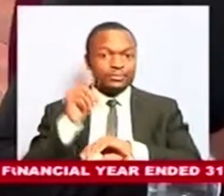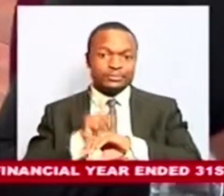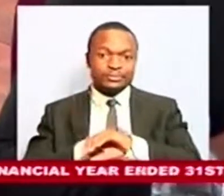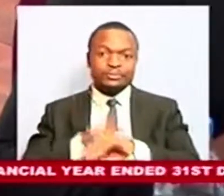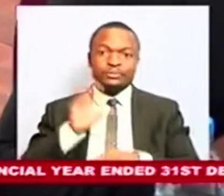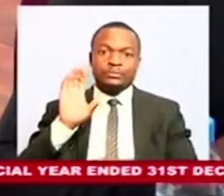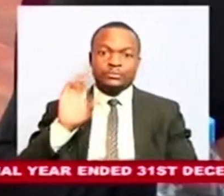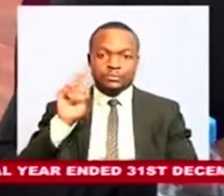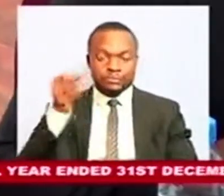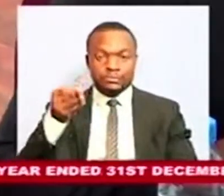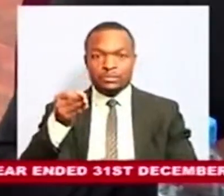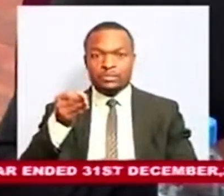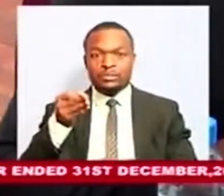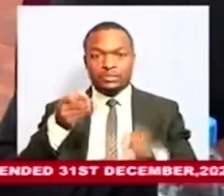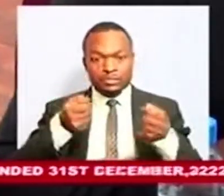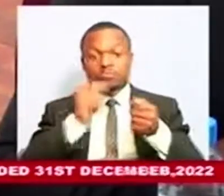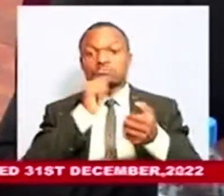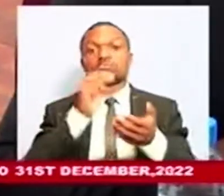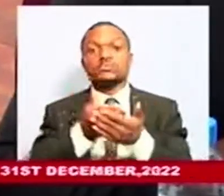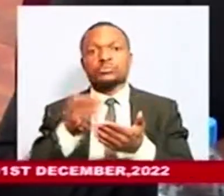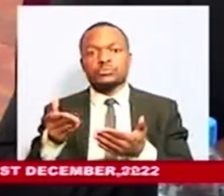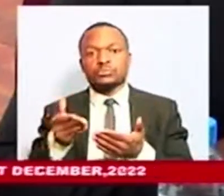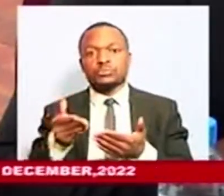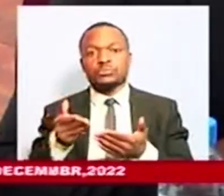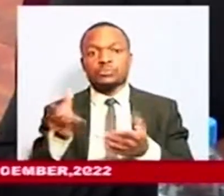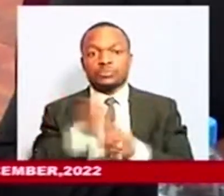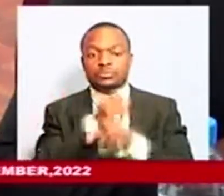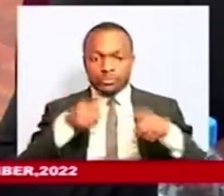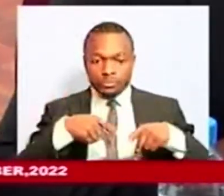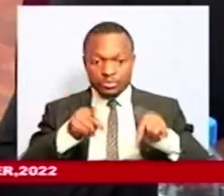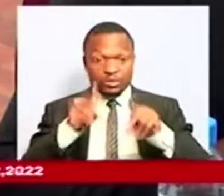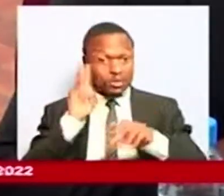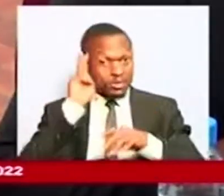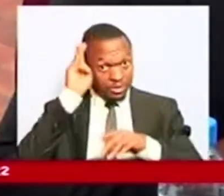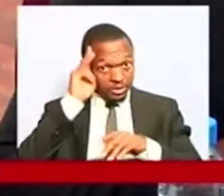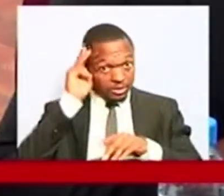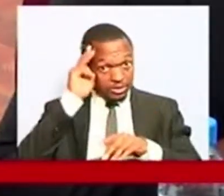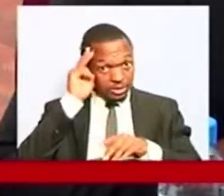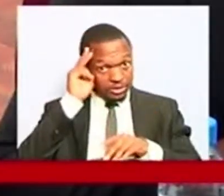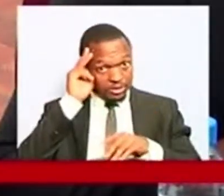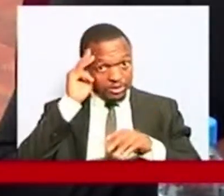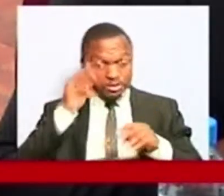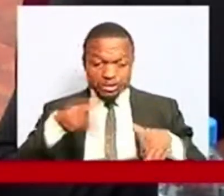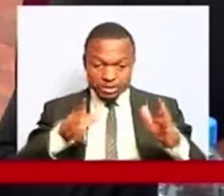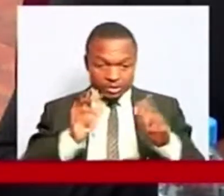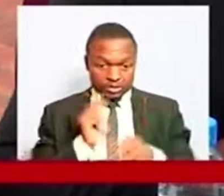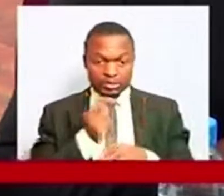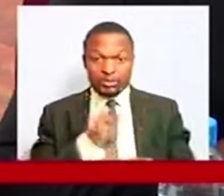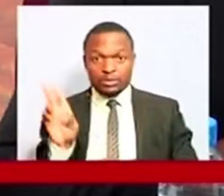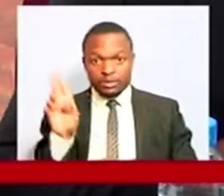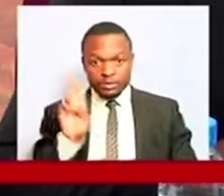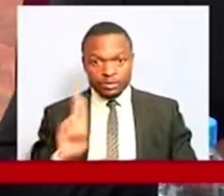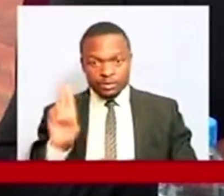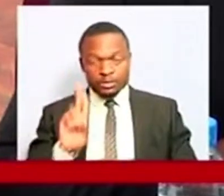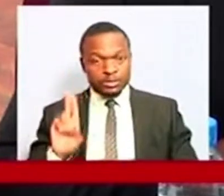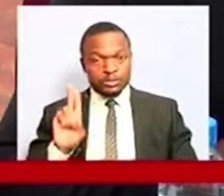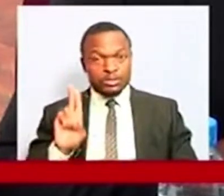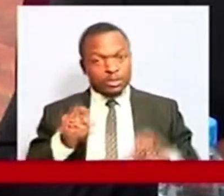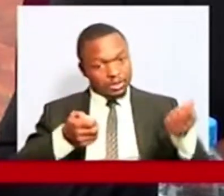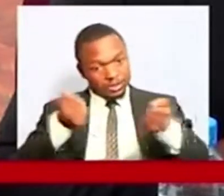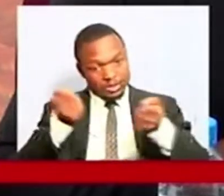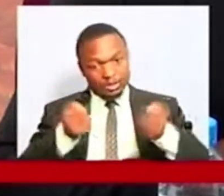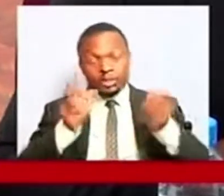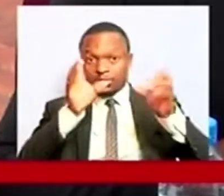CDF vehicle was not procured, and we did seek permission from our ministry that authorized us to use one of the Hiluxes for the council